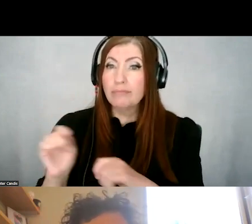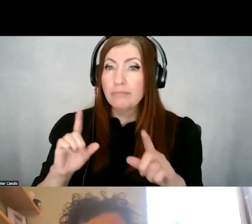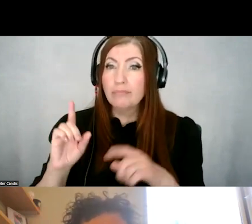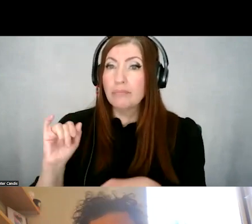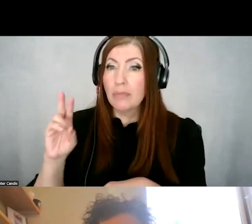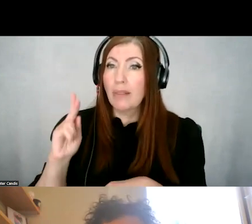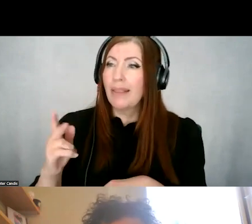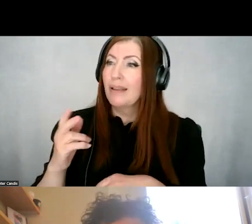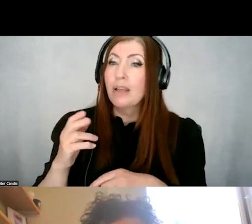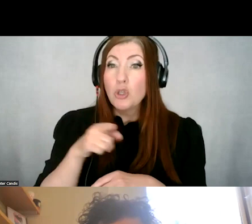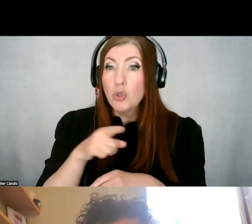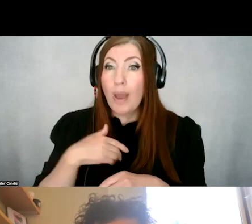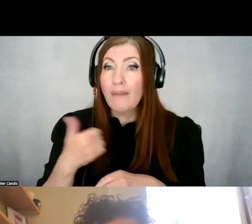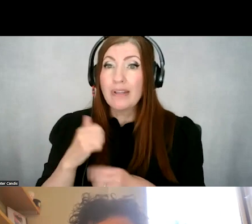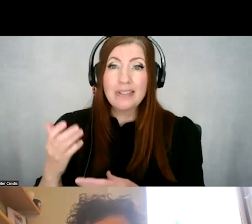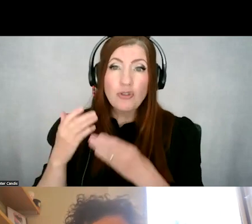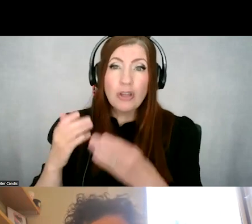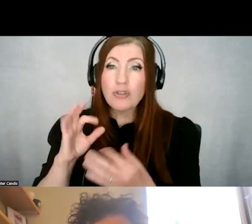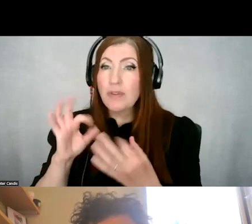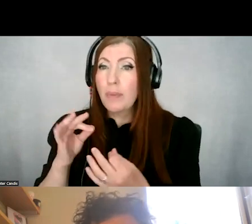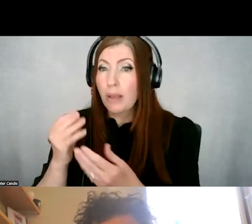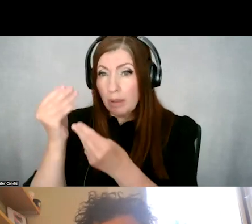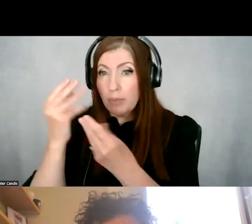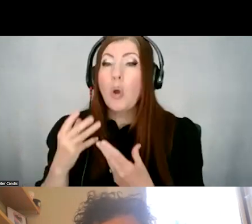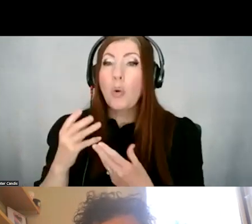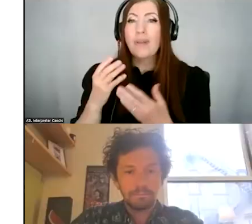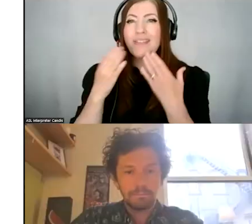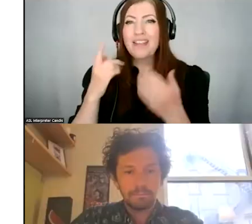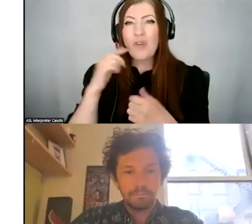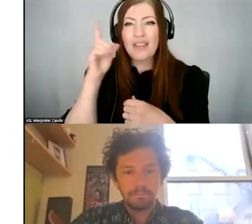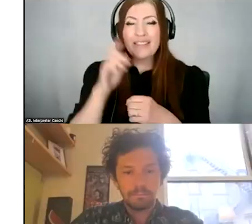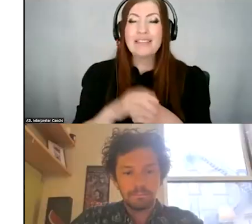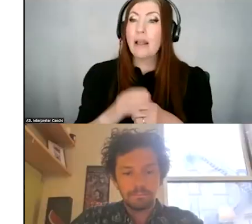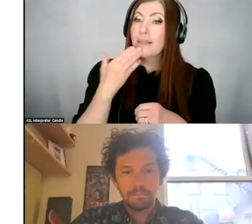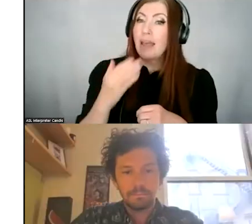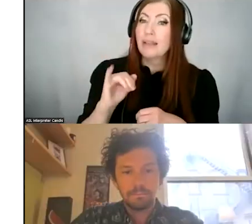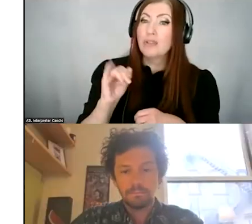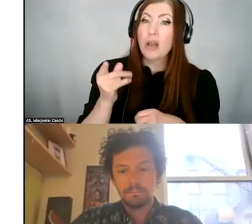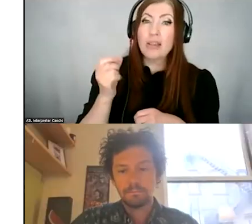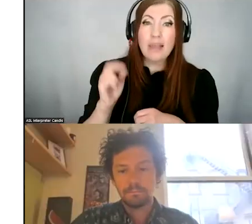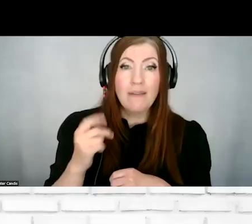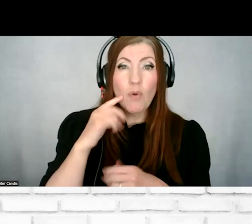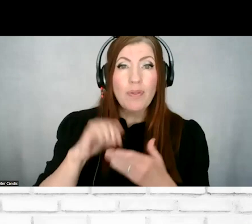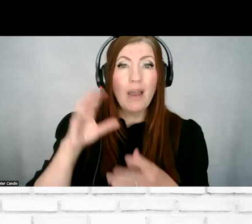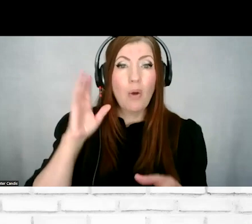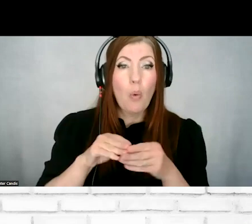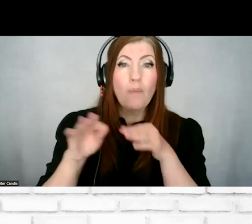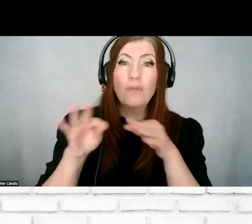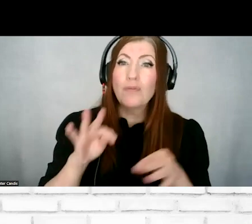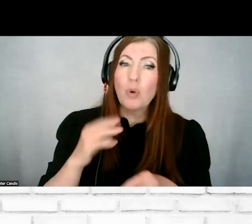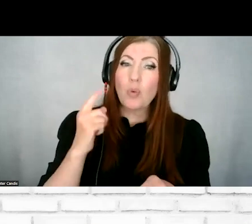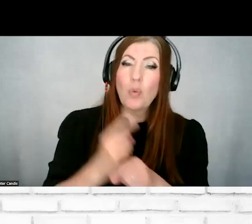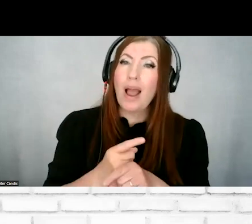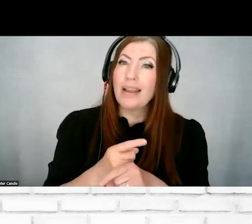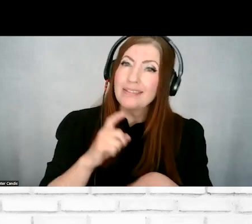Thank you for listening. Well, Jonathan, thank you so much for that comprehensive overview. And that really is important information right at the right